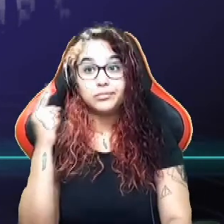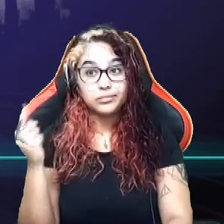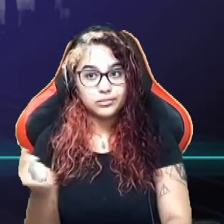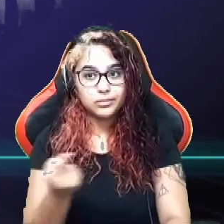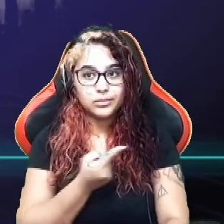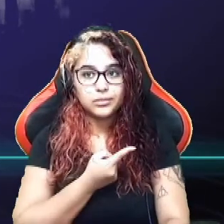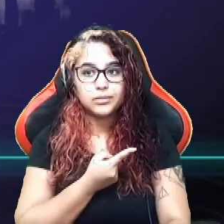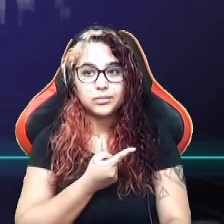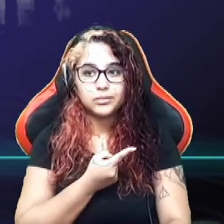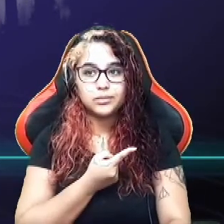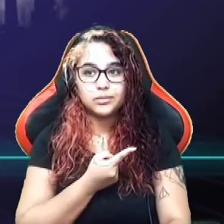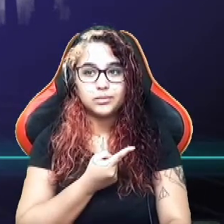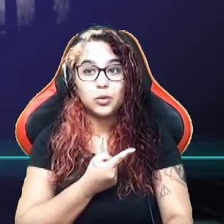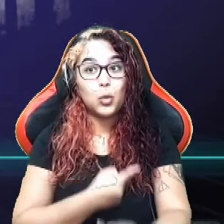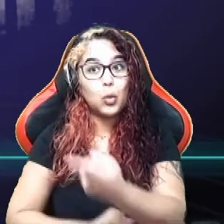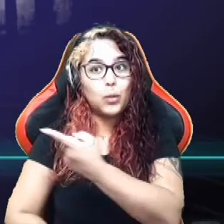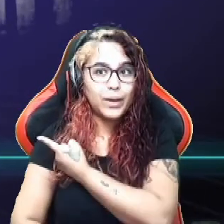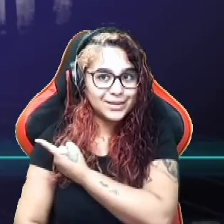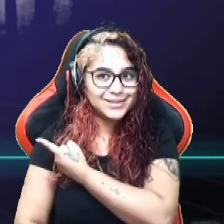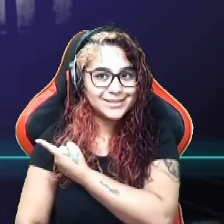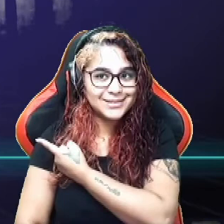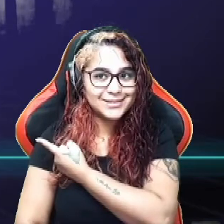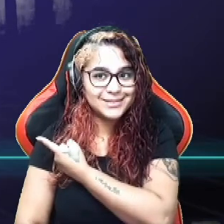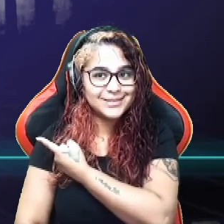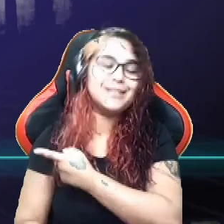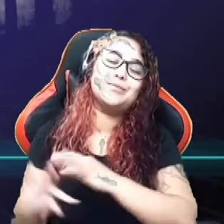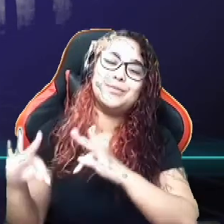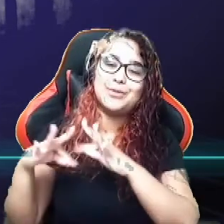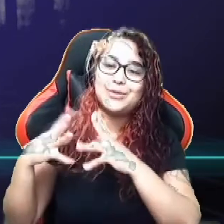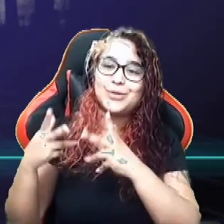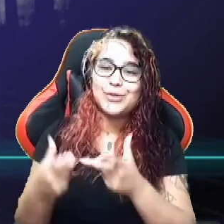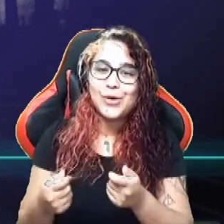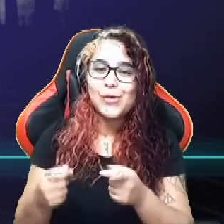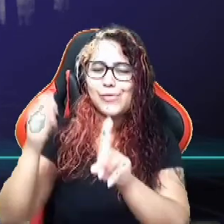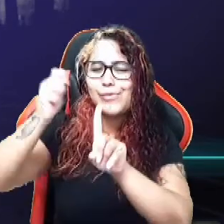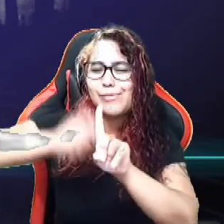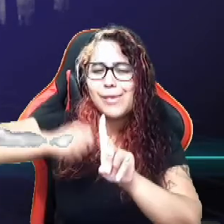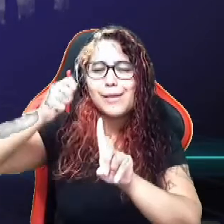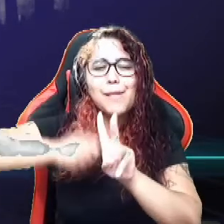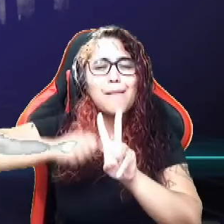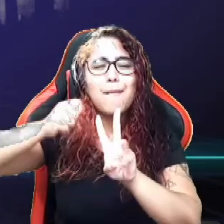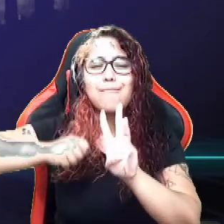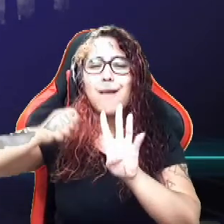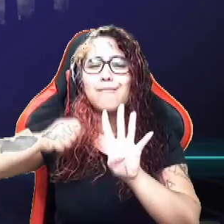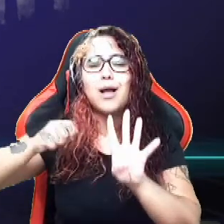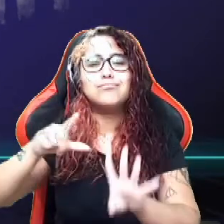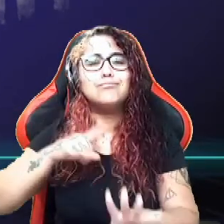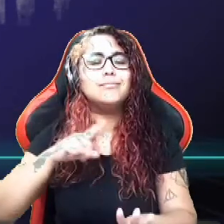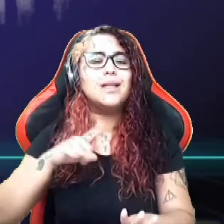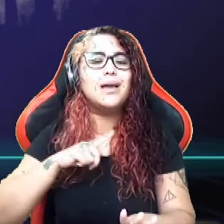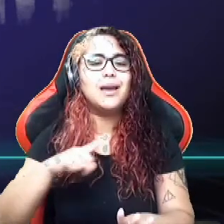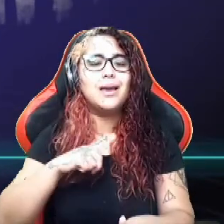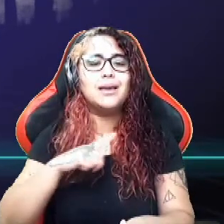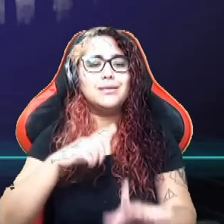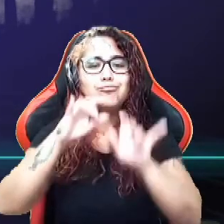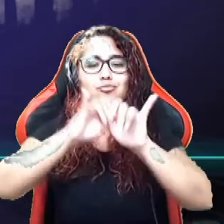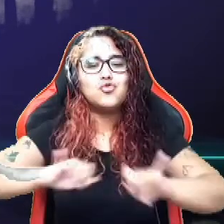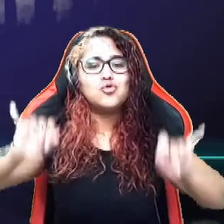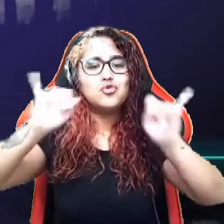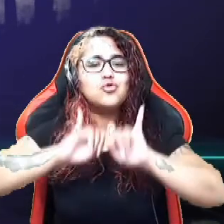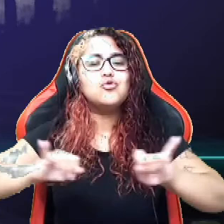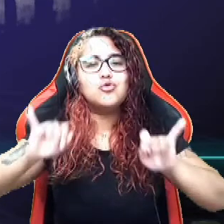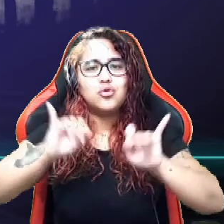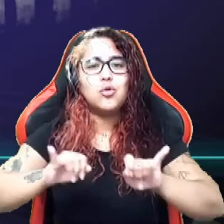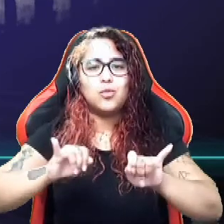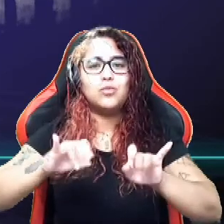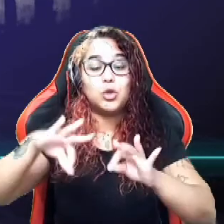gamer celebrations. So every month we have a global gaming campaign on the platform so that we can get engaged with the